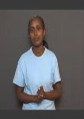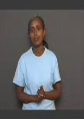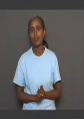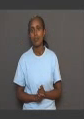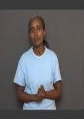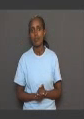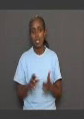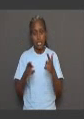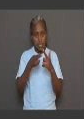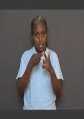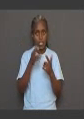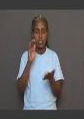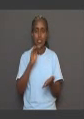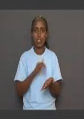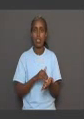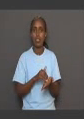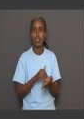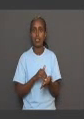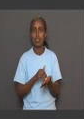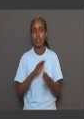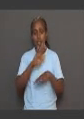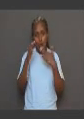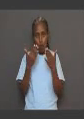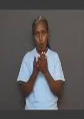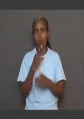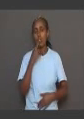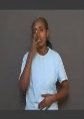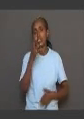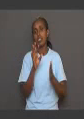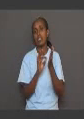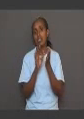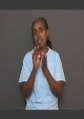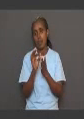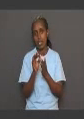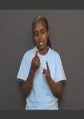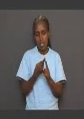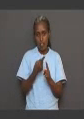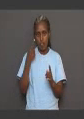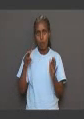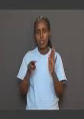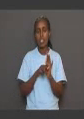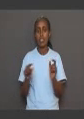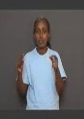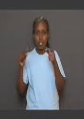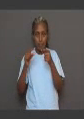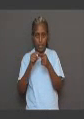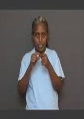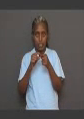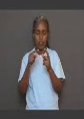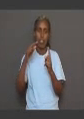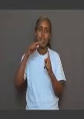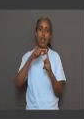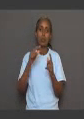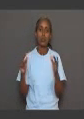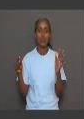The range, again, is all real numbers from negative infinity up